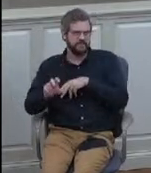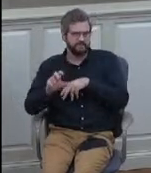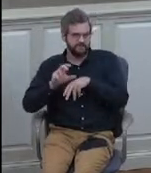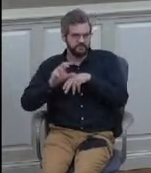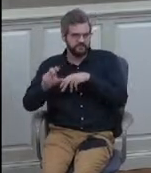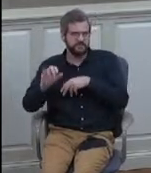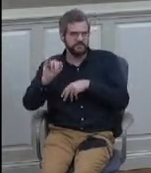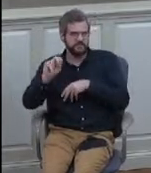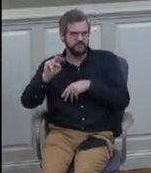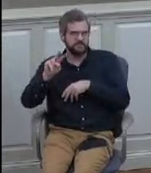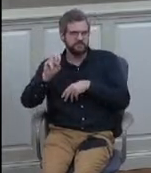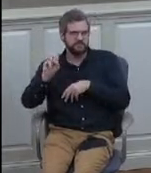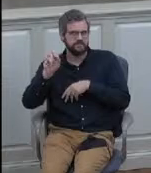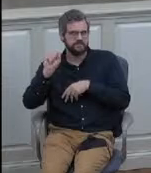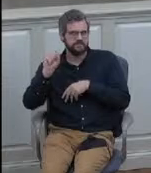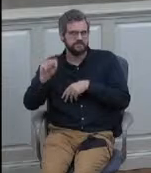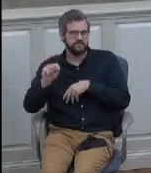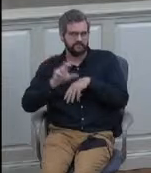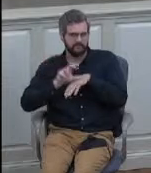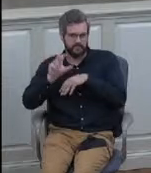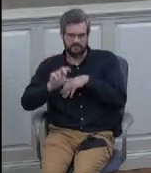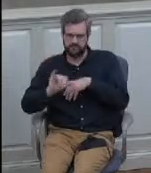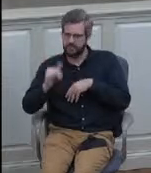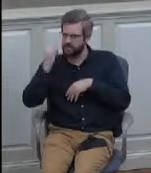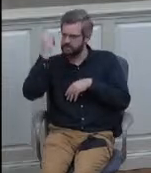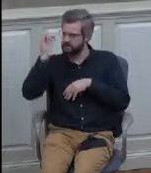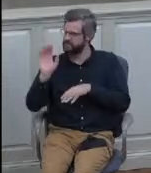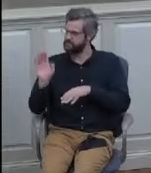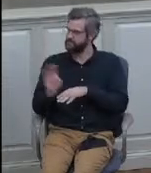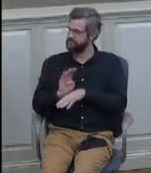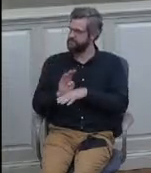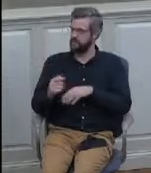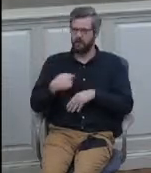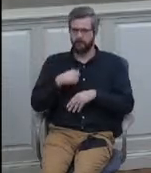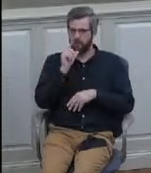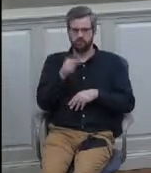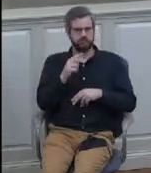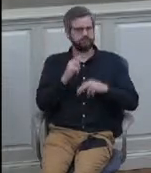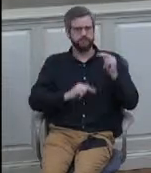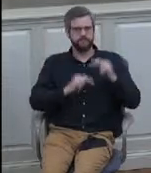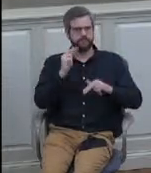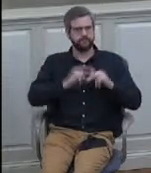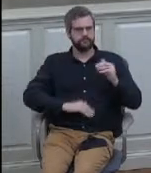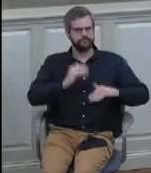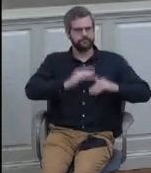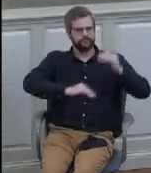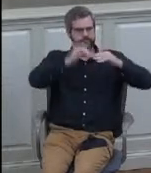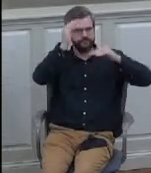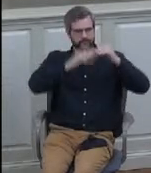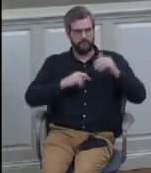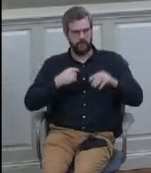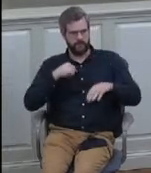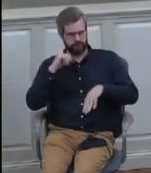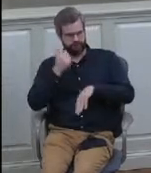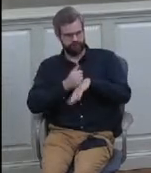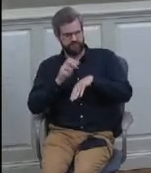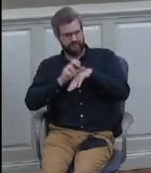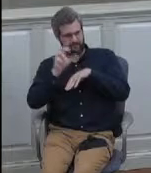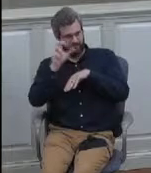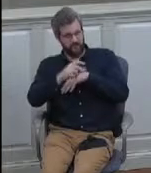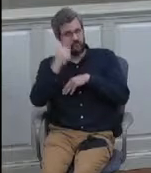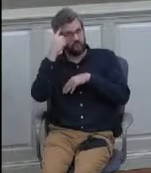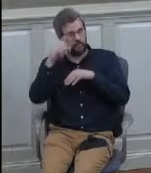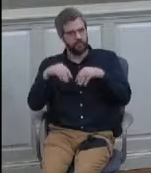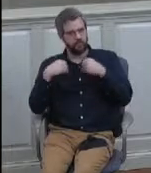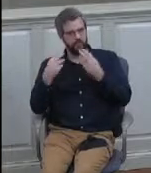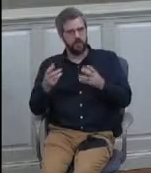You are just like a business. I'm not just building a building. I am investing so I can have a product, or I can have a service, or I can